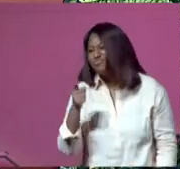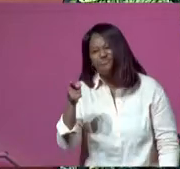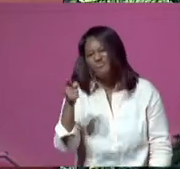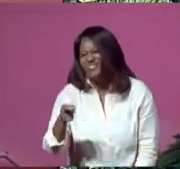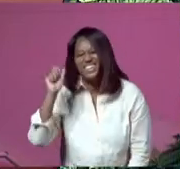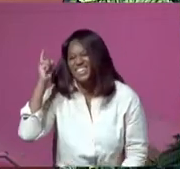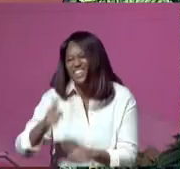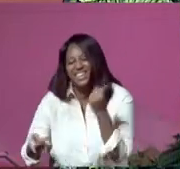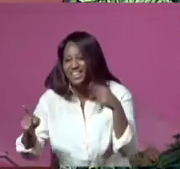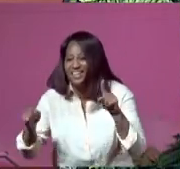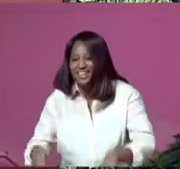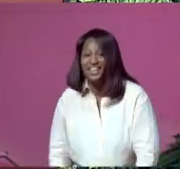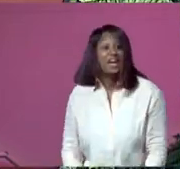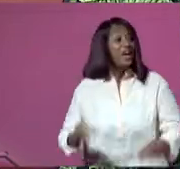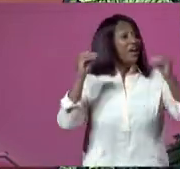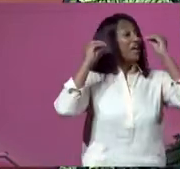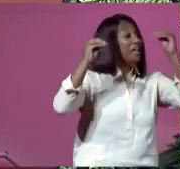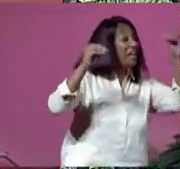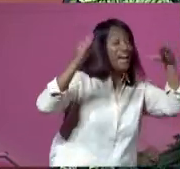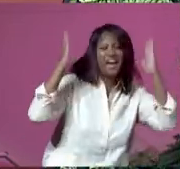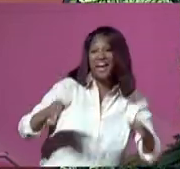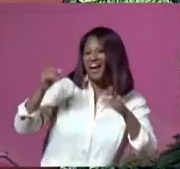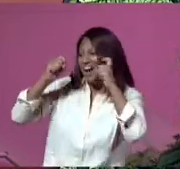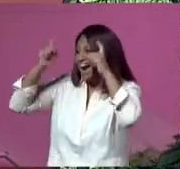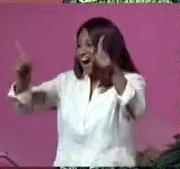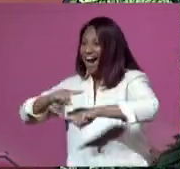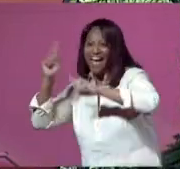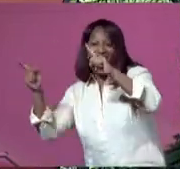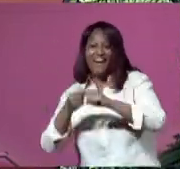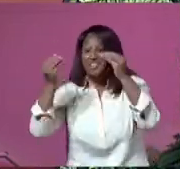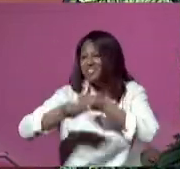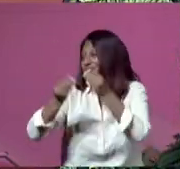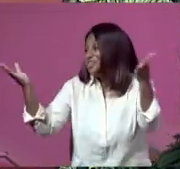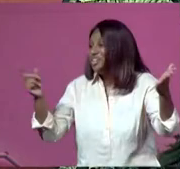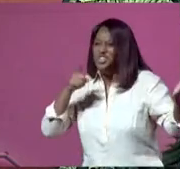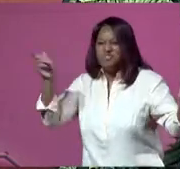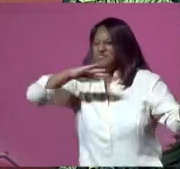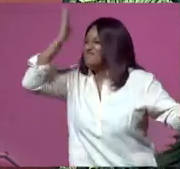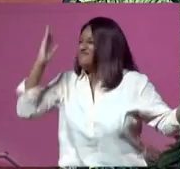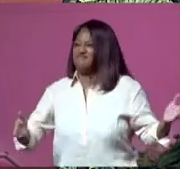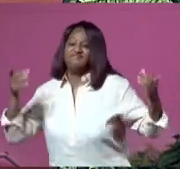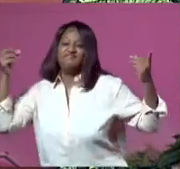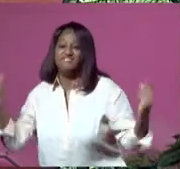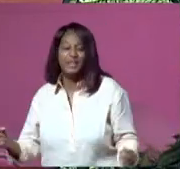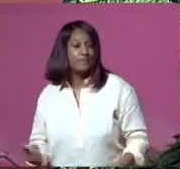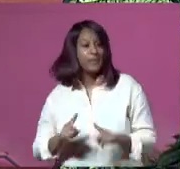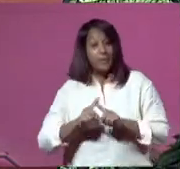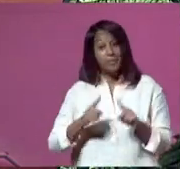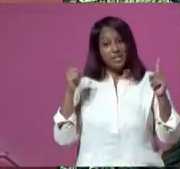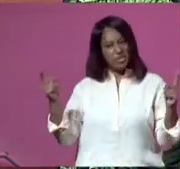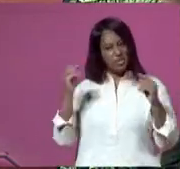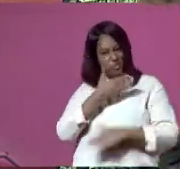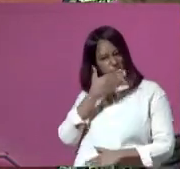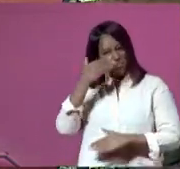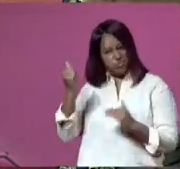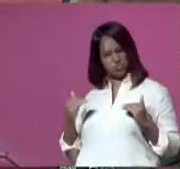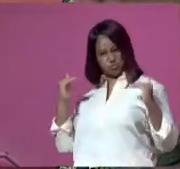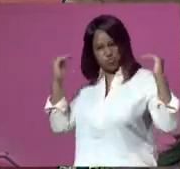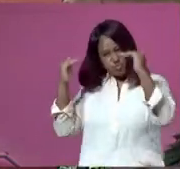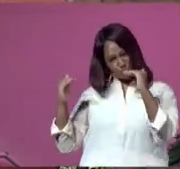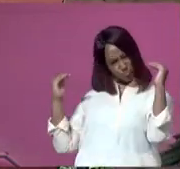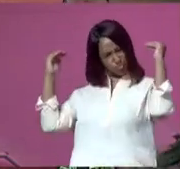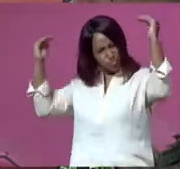happen. That teacher got surprised when they told you what you'd never be and you became everything they didn't